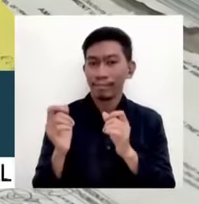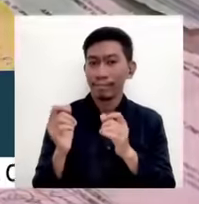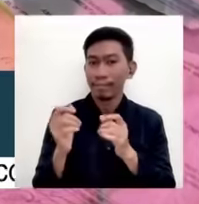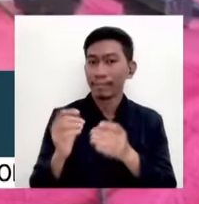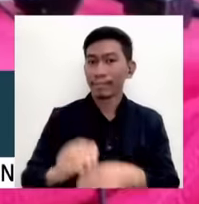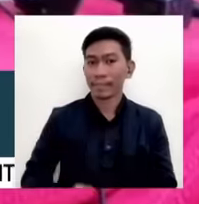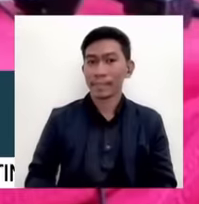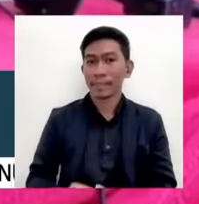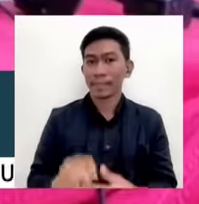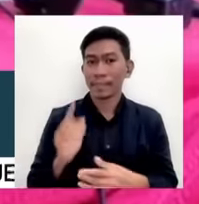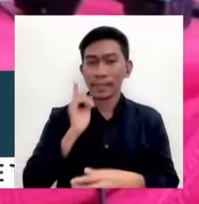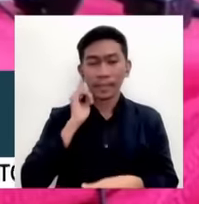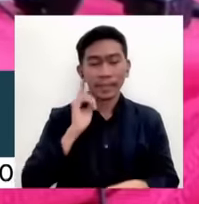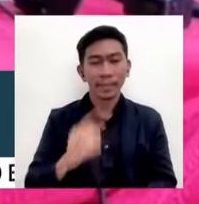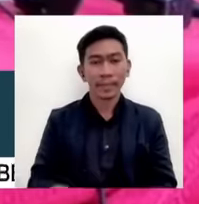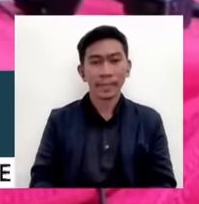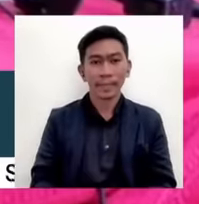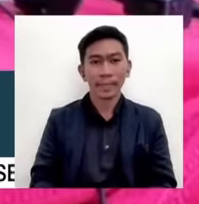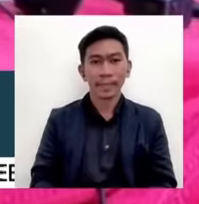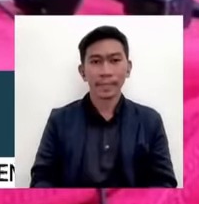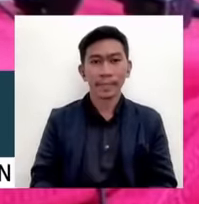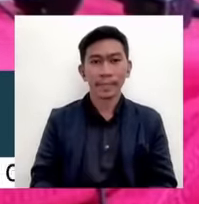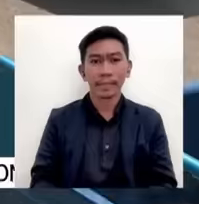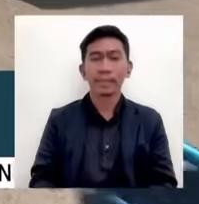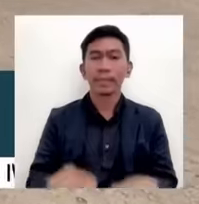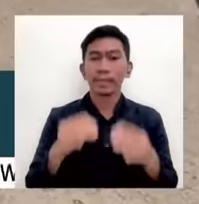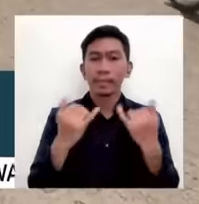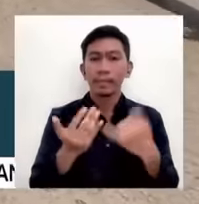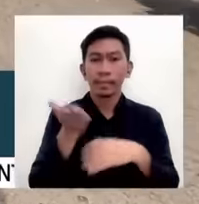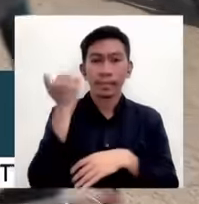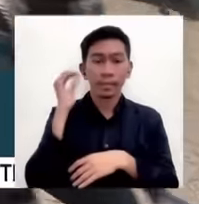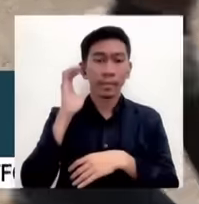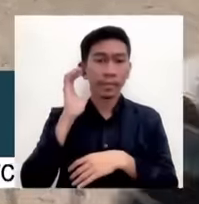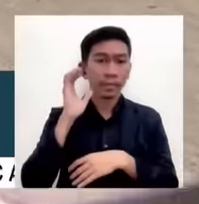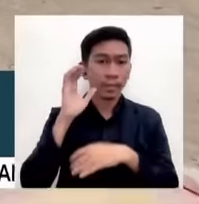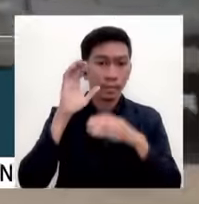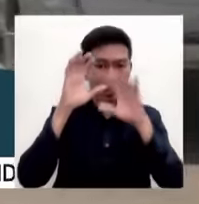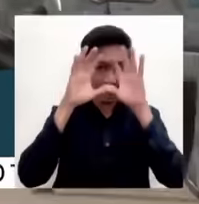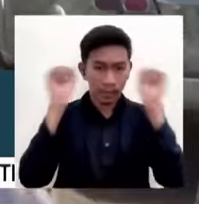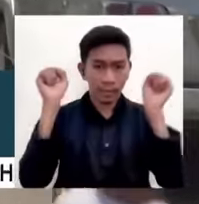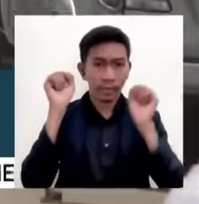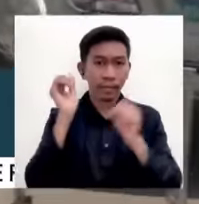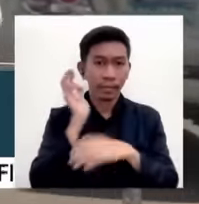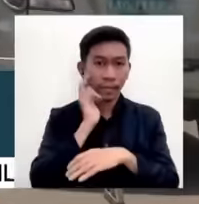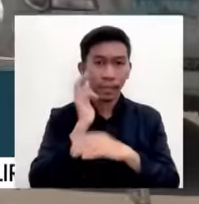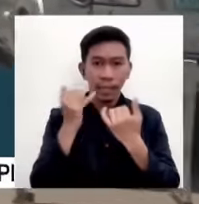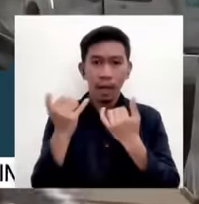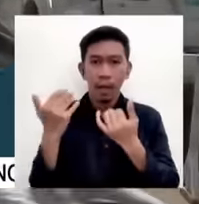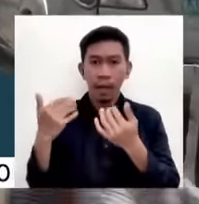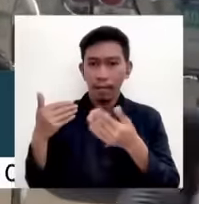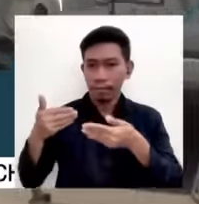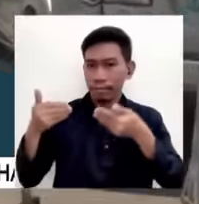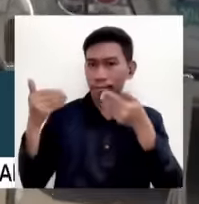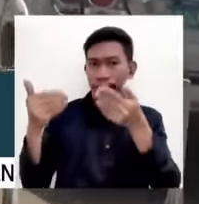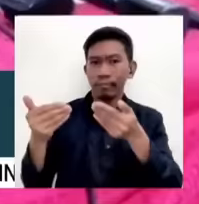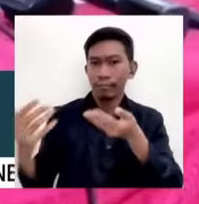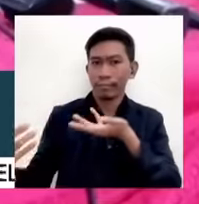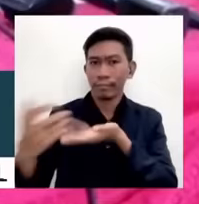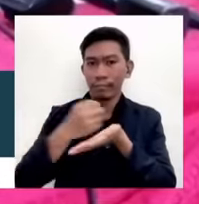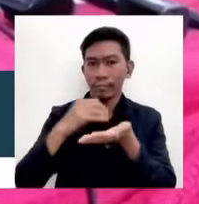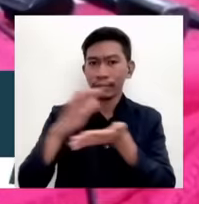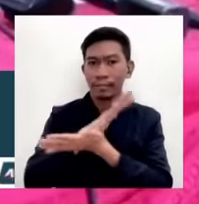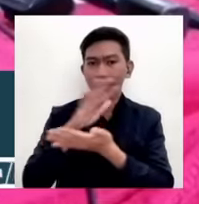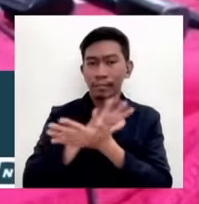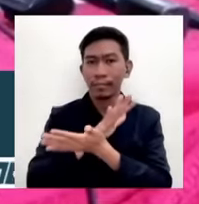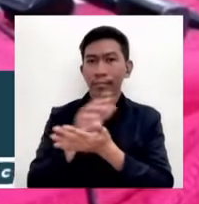initiative, the former president said counter moves to gather signatures for the secession of Mindanao is also ongoing. The